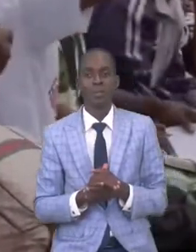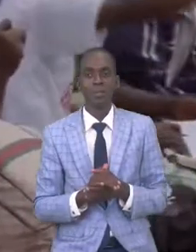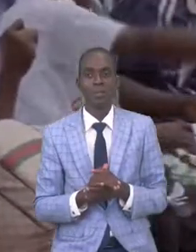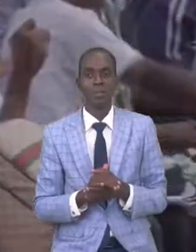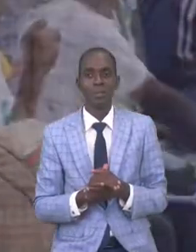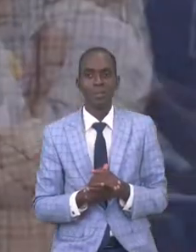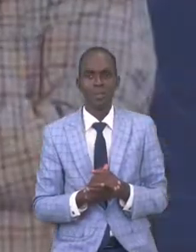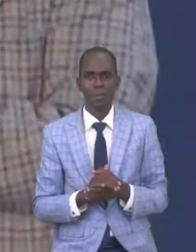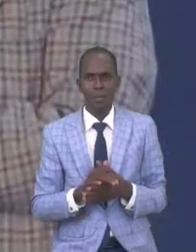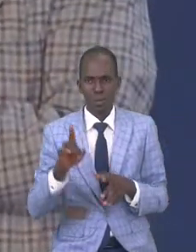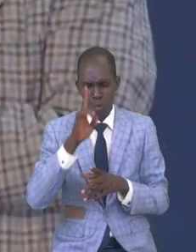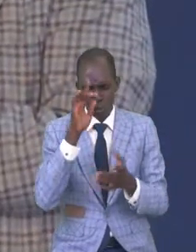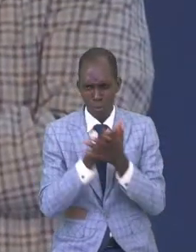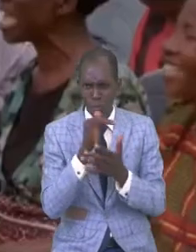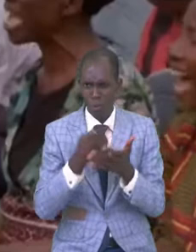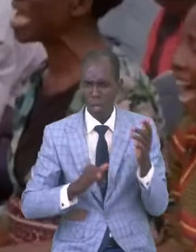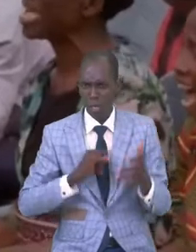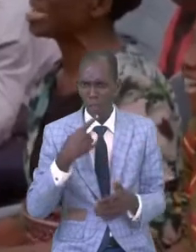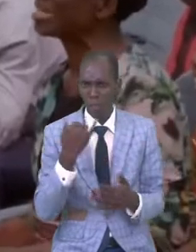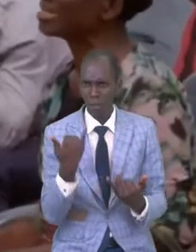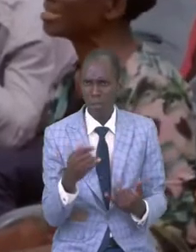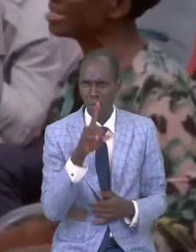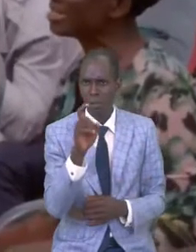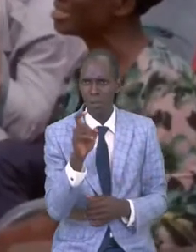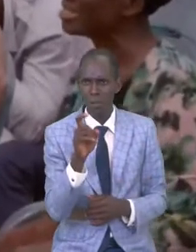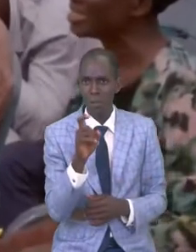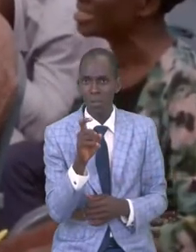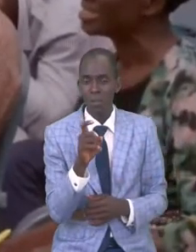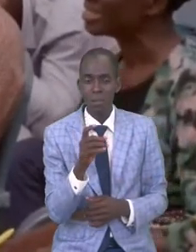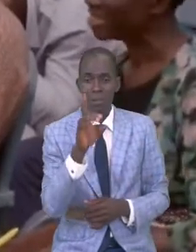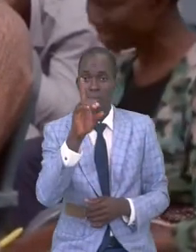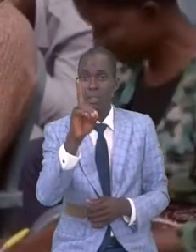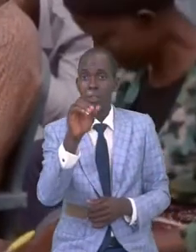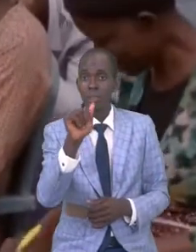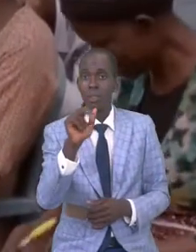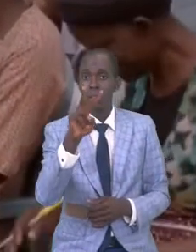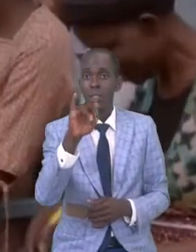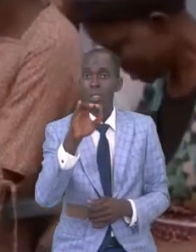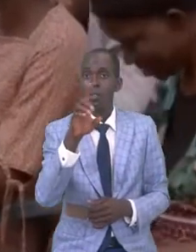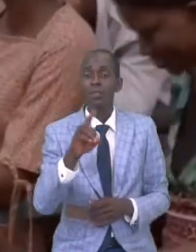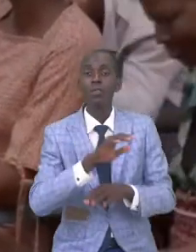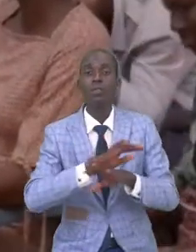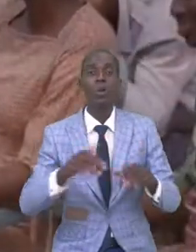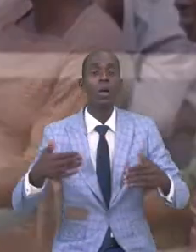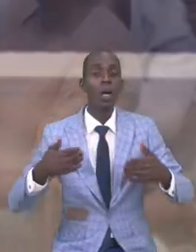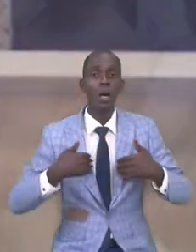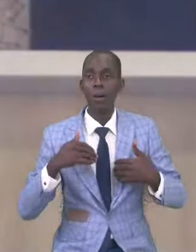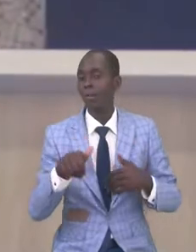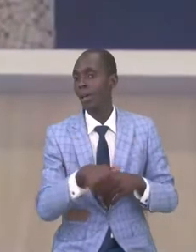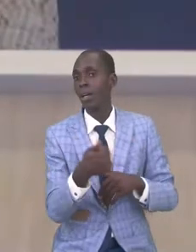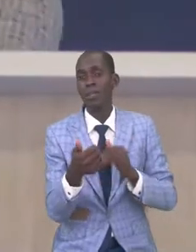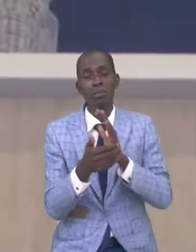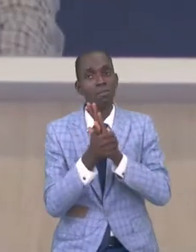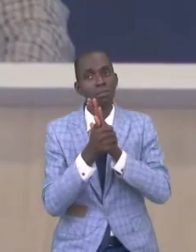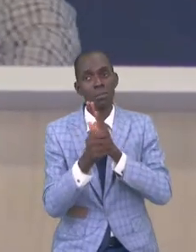Yeah. Do you really believe that? Yeah. David did not have any credentials